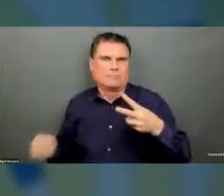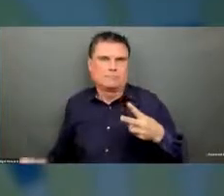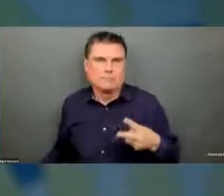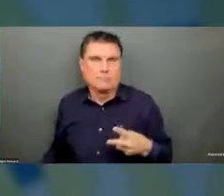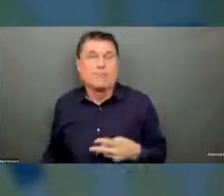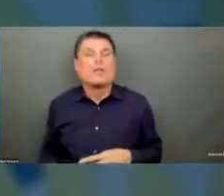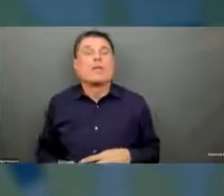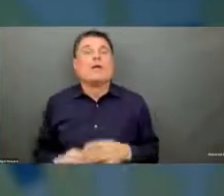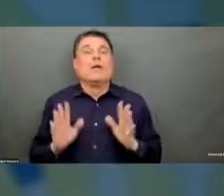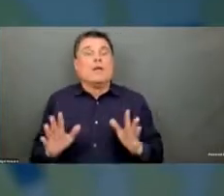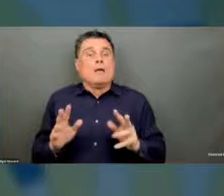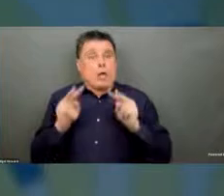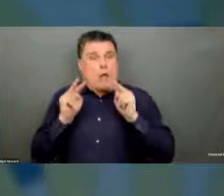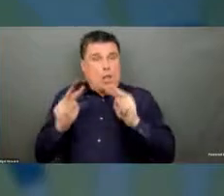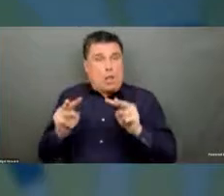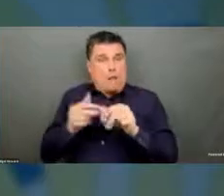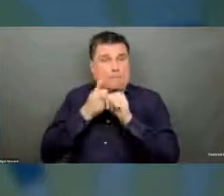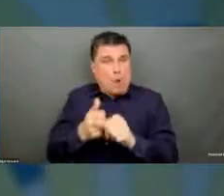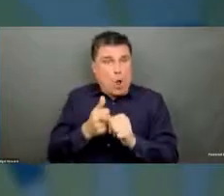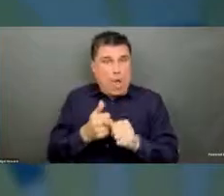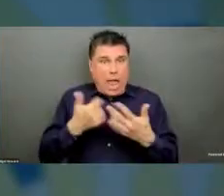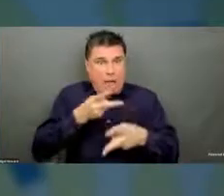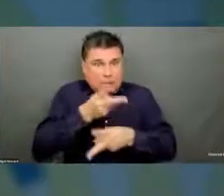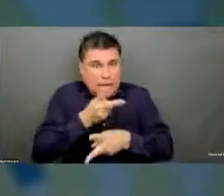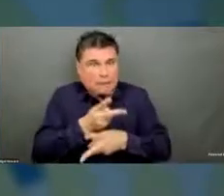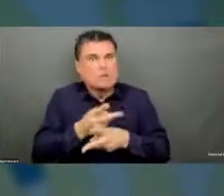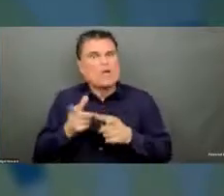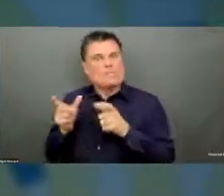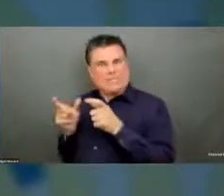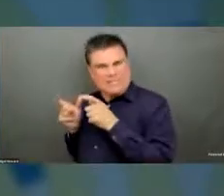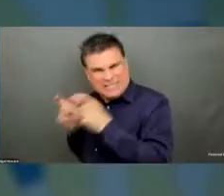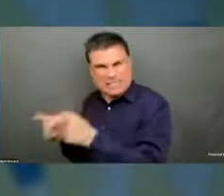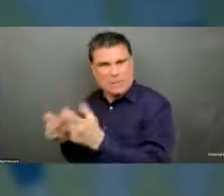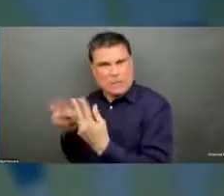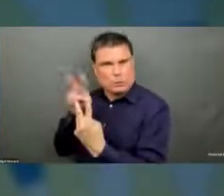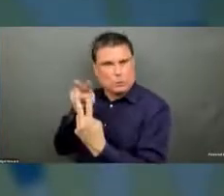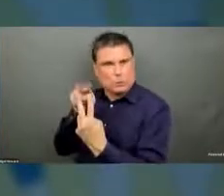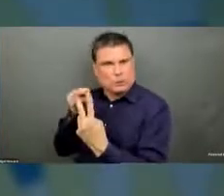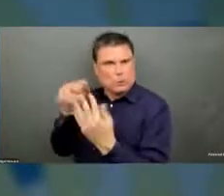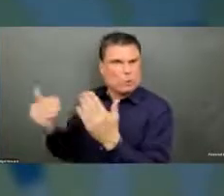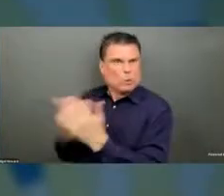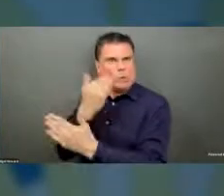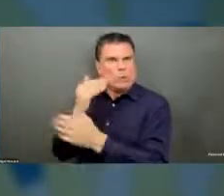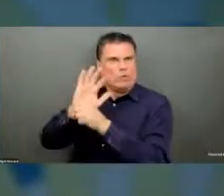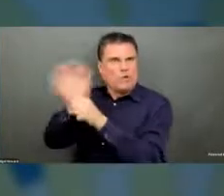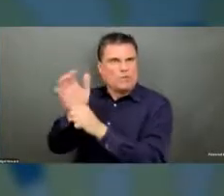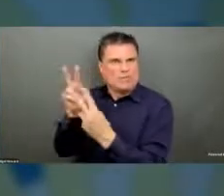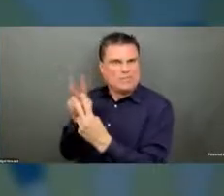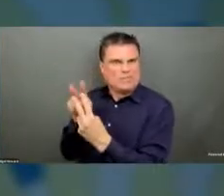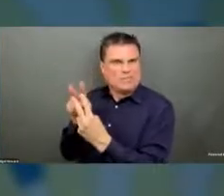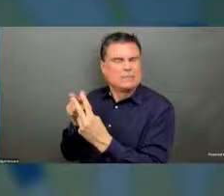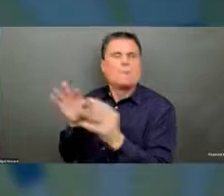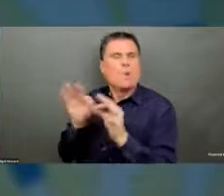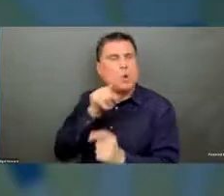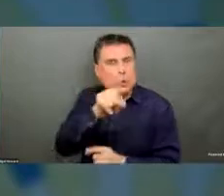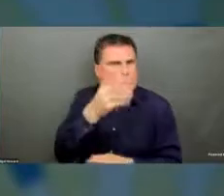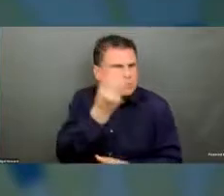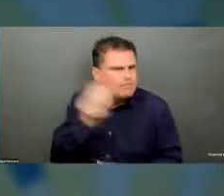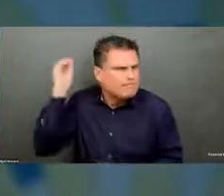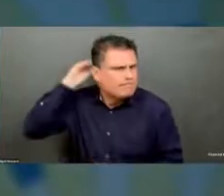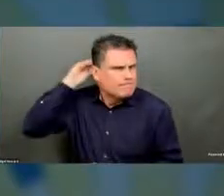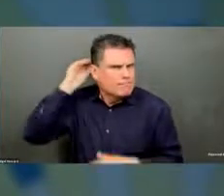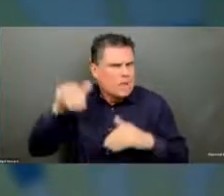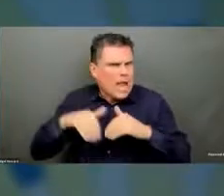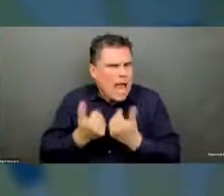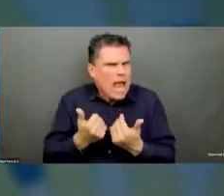effective against these ones as well. So that is important for us to pay attention to. We can't let these ones take hold. We need